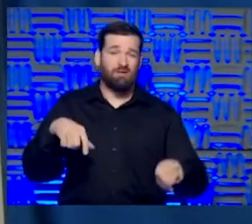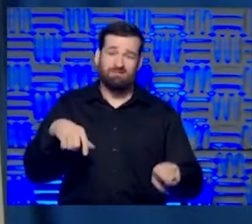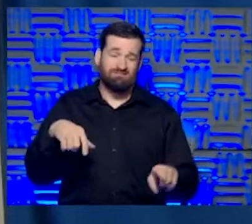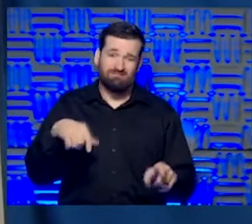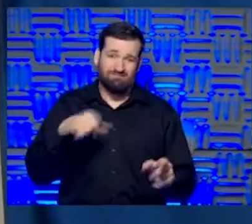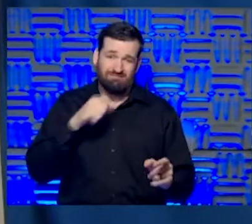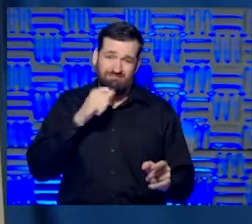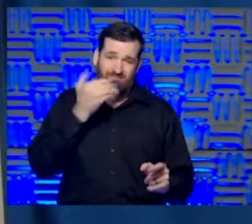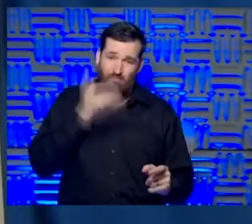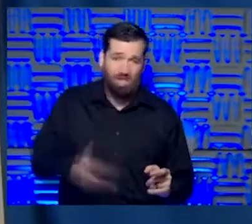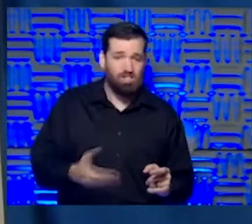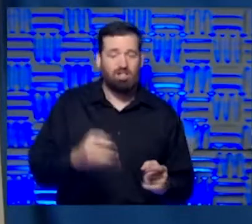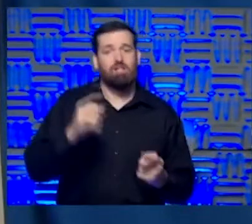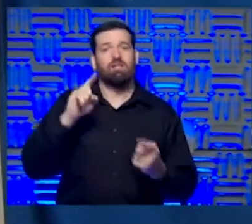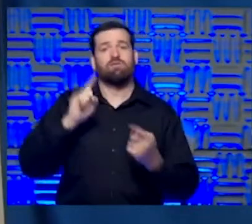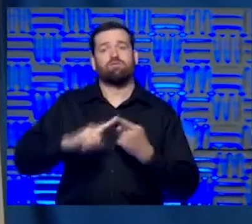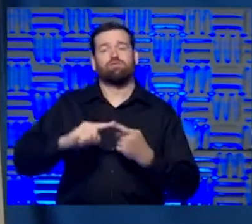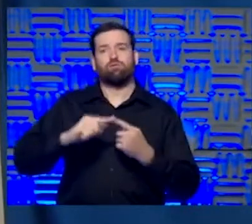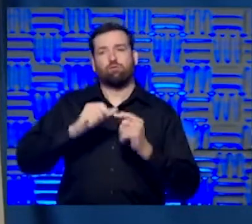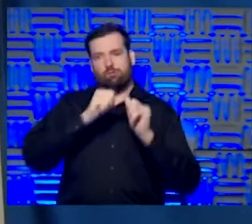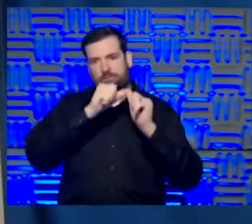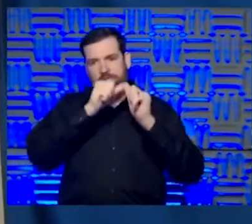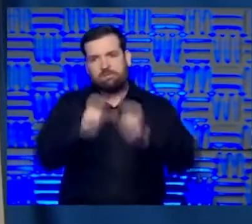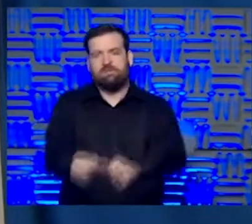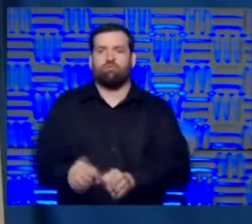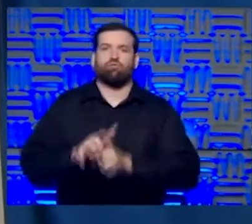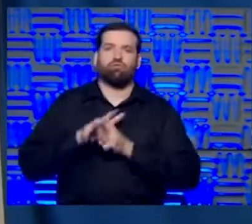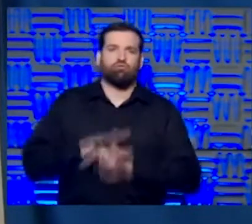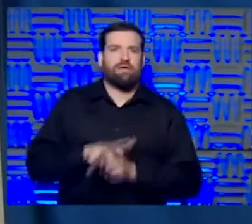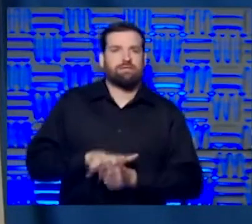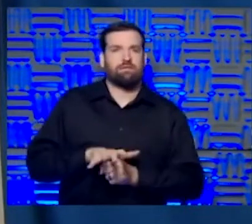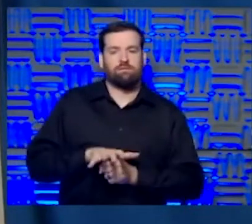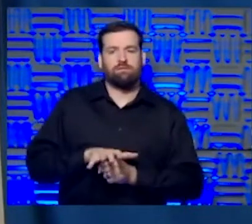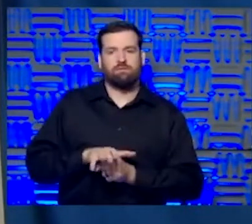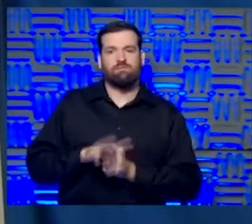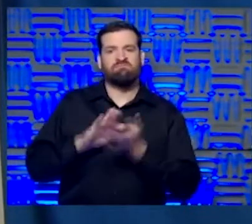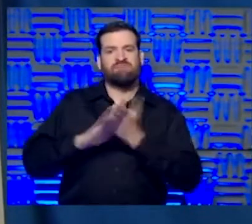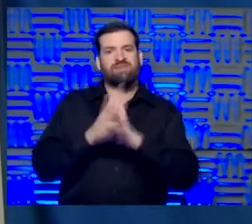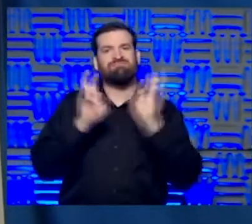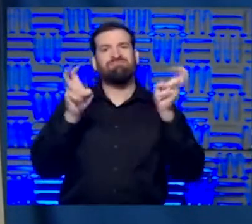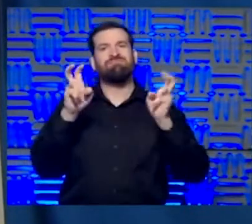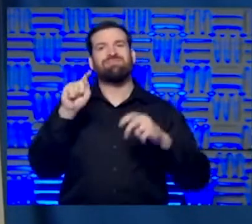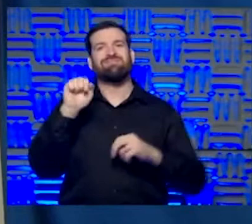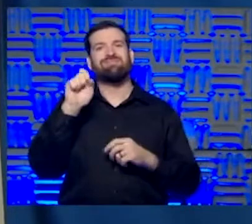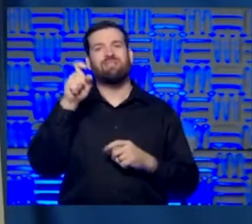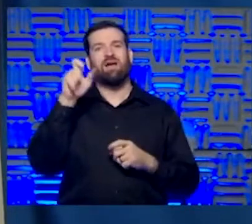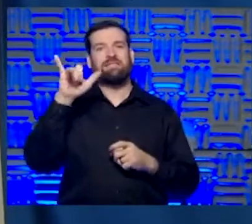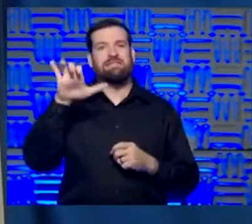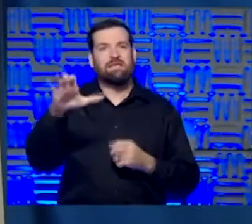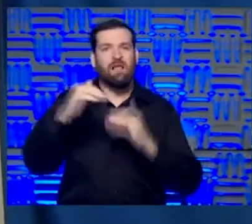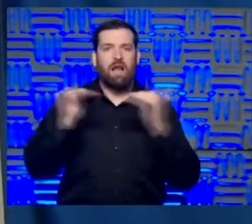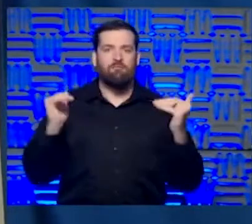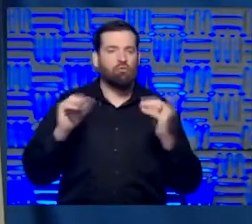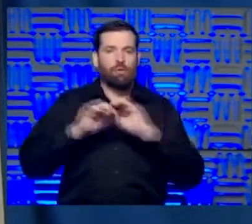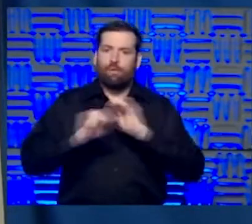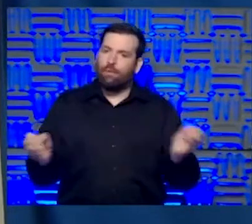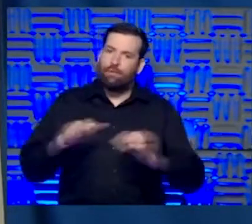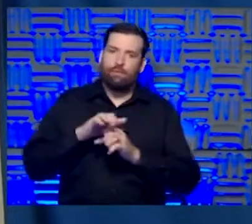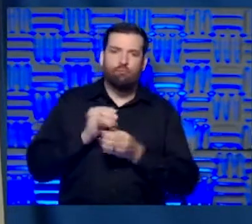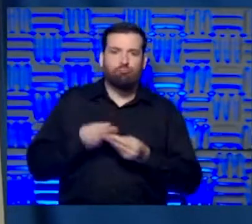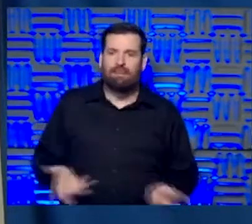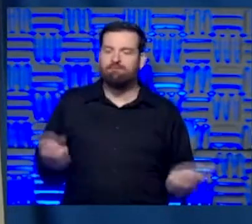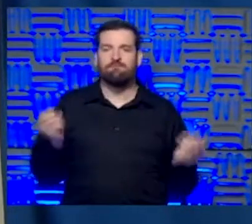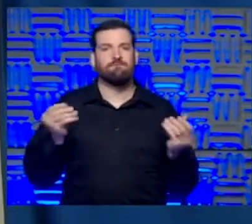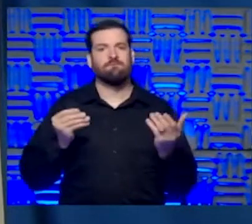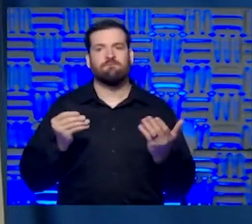to persistent levels of stress, and we get to that toxic stress level where they don't get any relief.